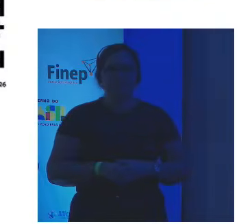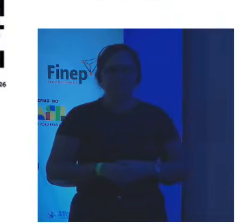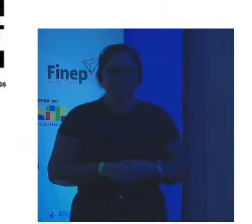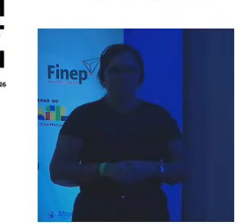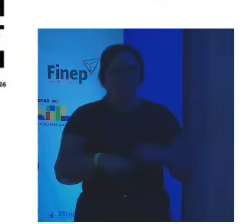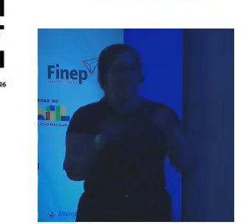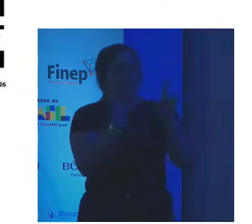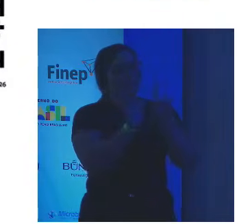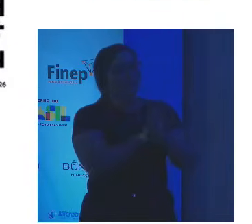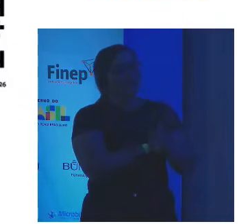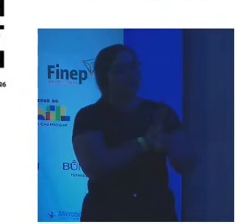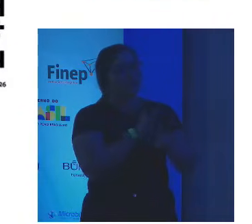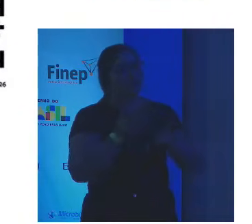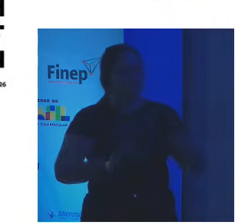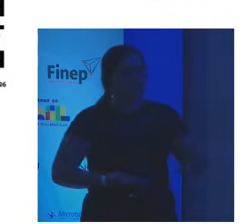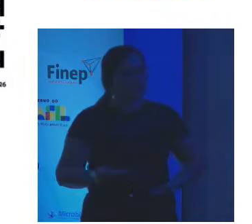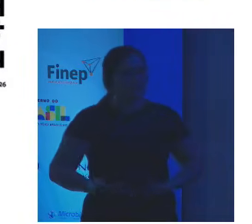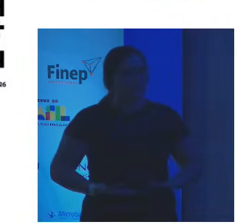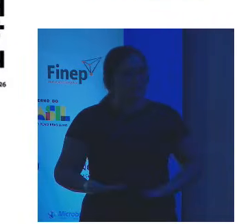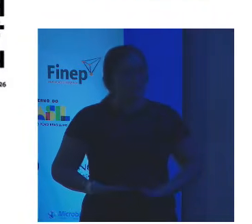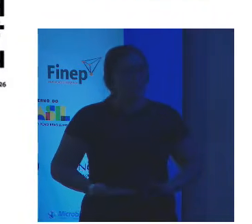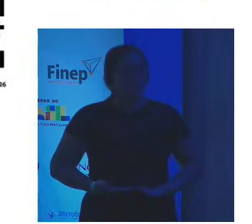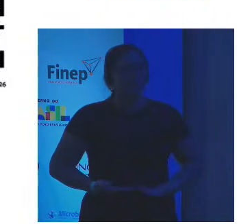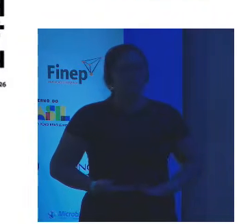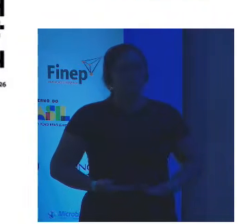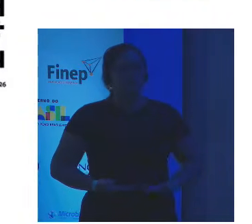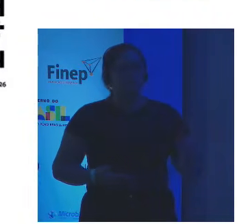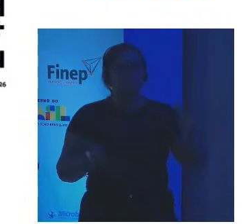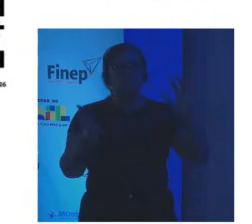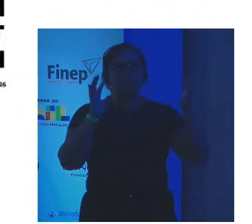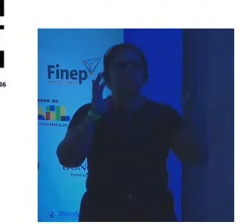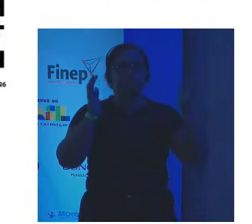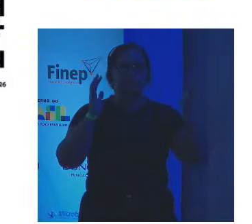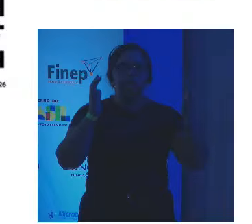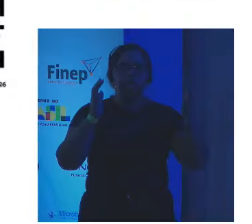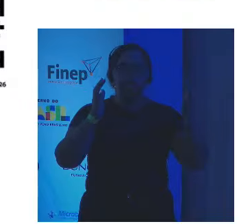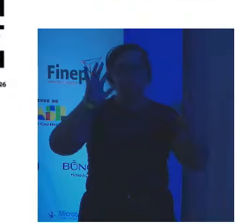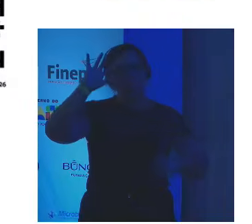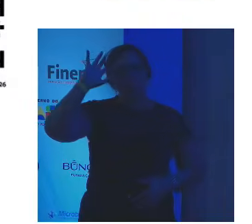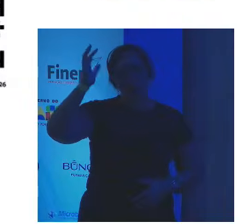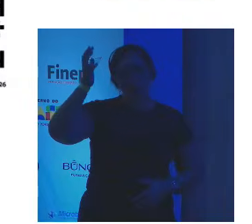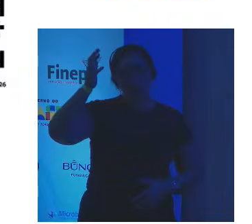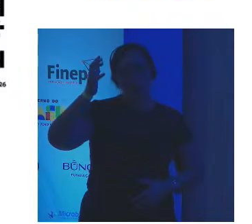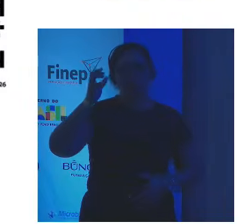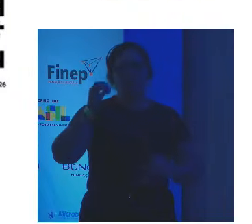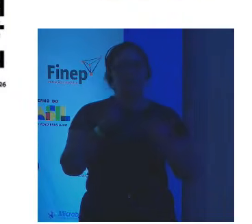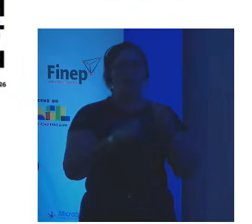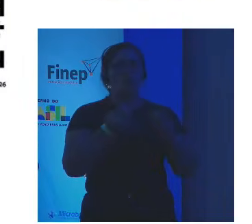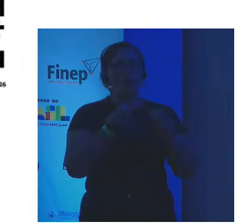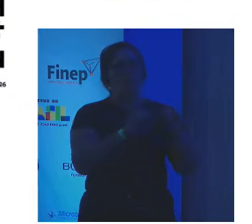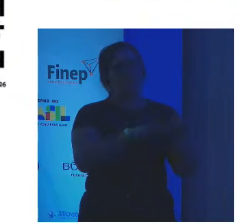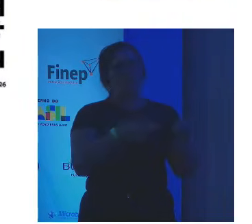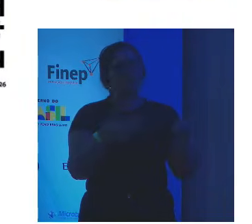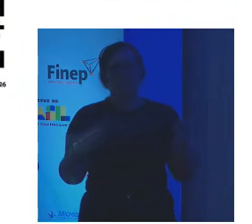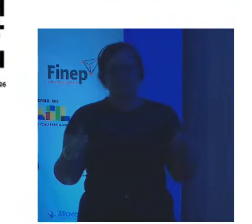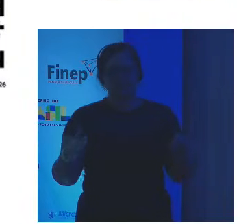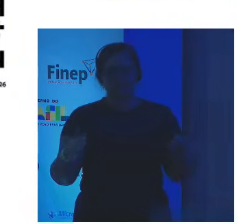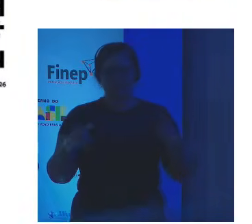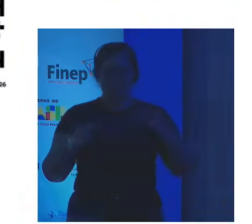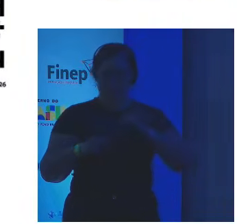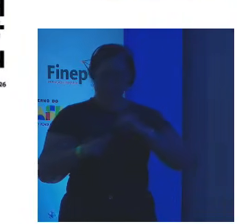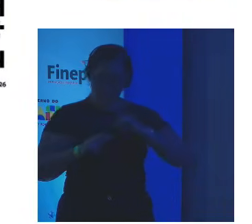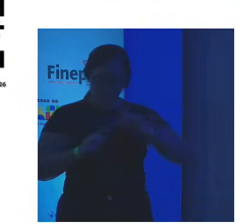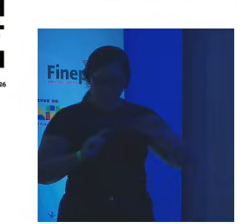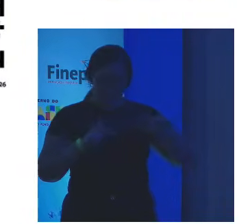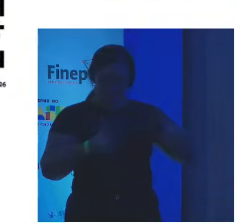about the ocean state. Ask the oceanographer. is operational. You have in your country, this is